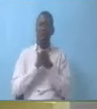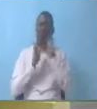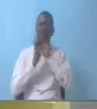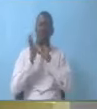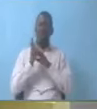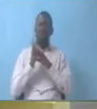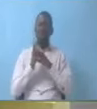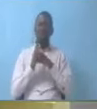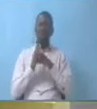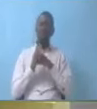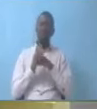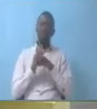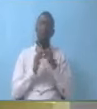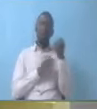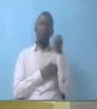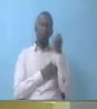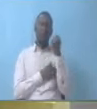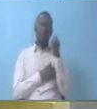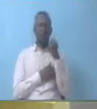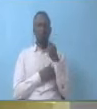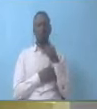to return me my property,